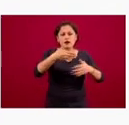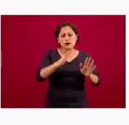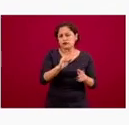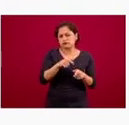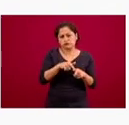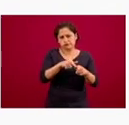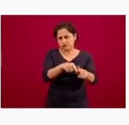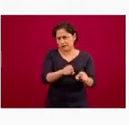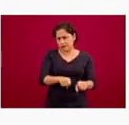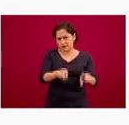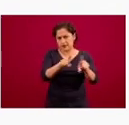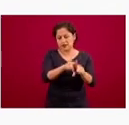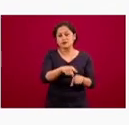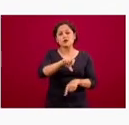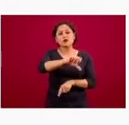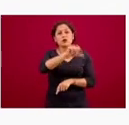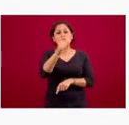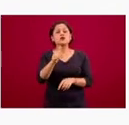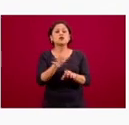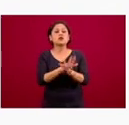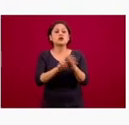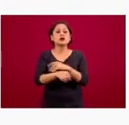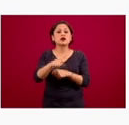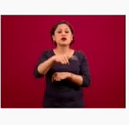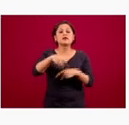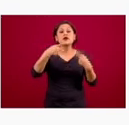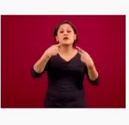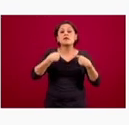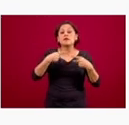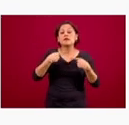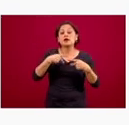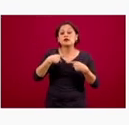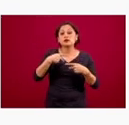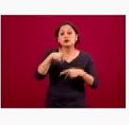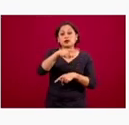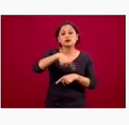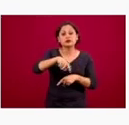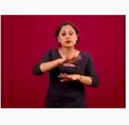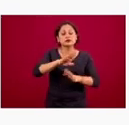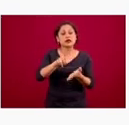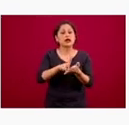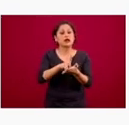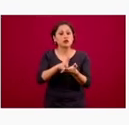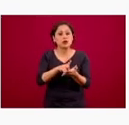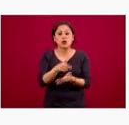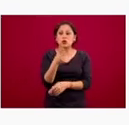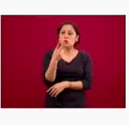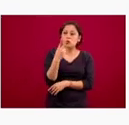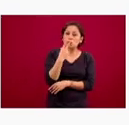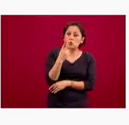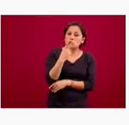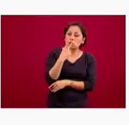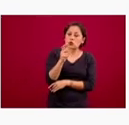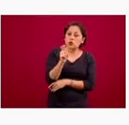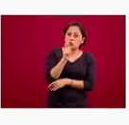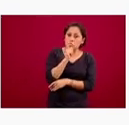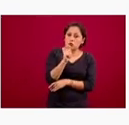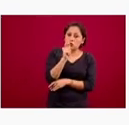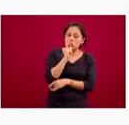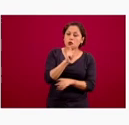not consume, then do not consume. Keep doing what you're doing. Do not consume any substances.